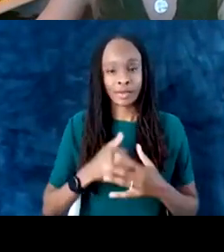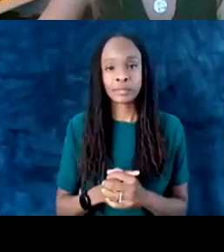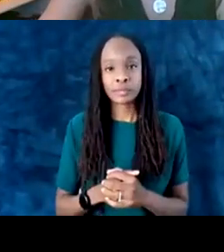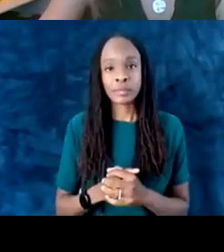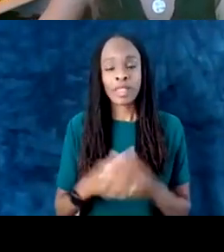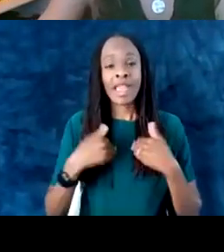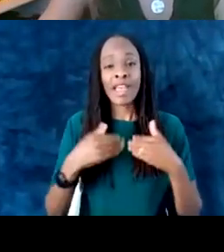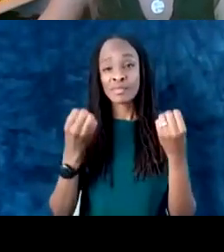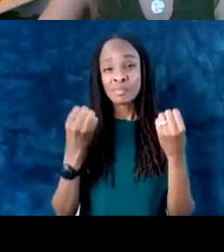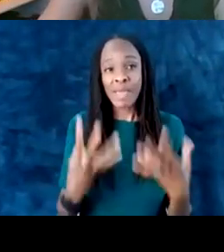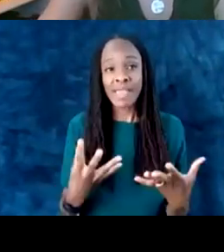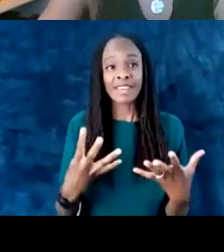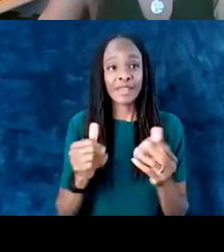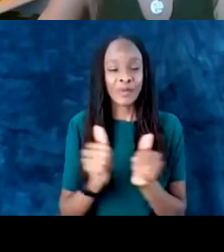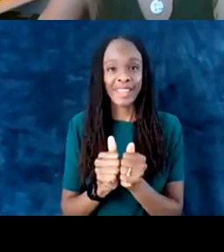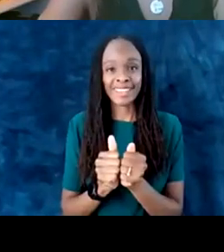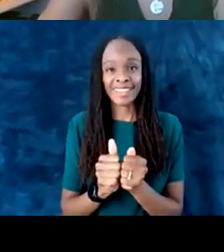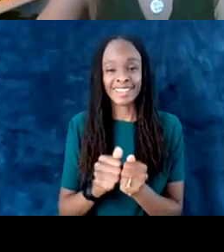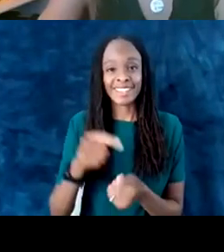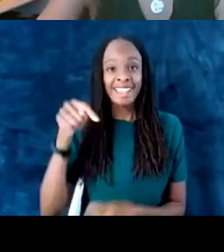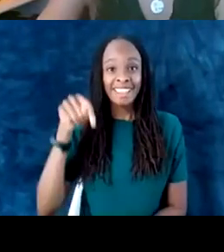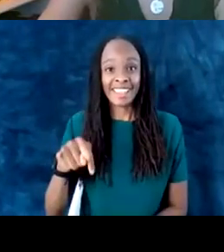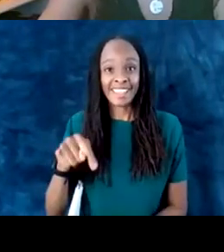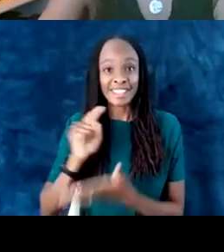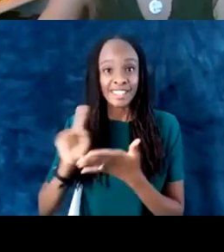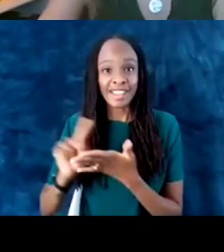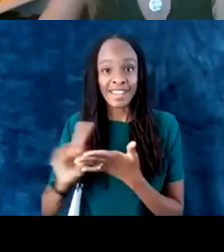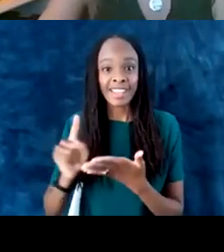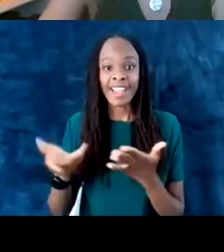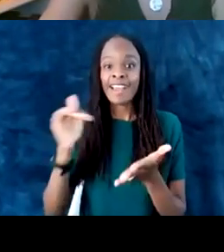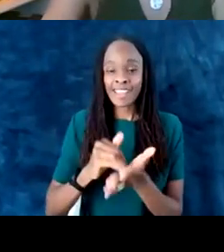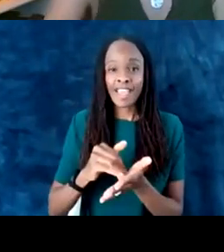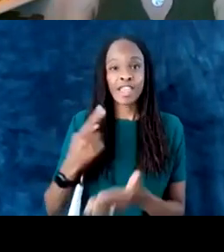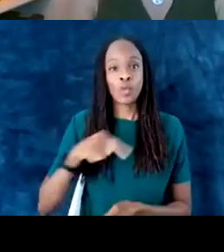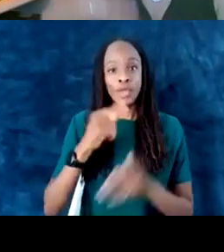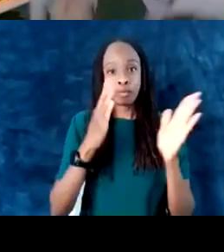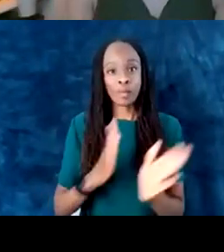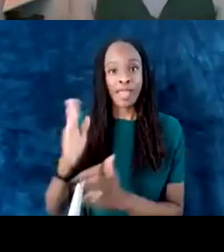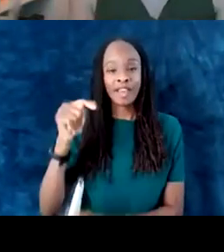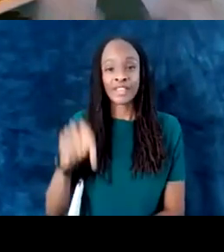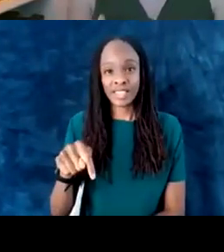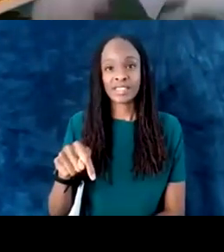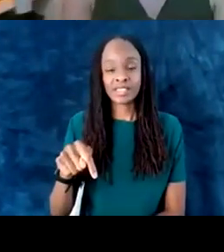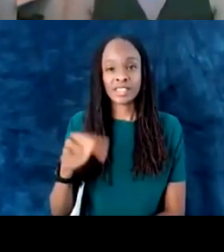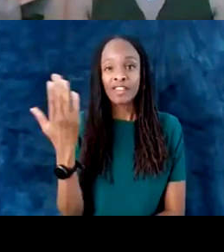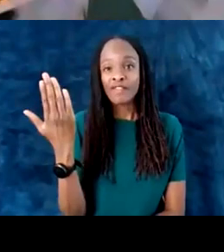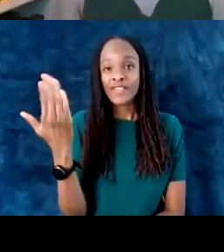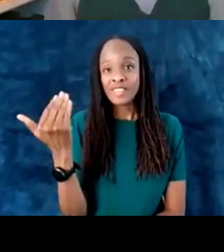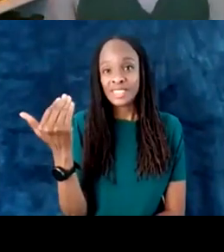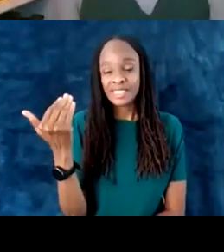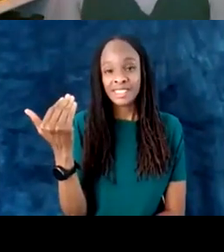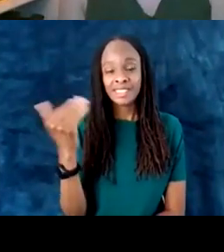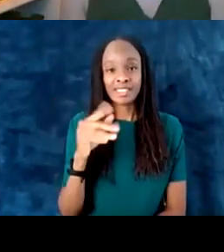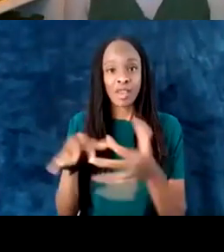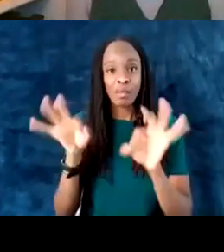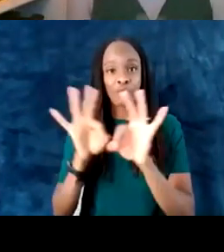there's lots in the study. And again, we prepared this sort of 15 key